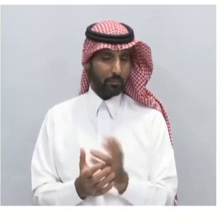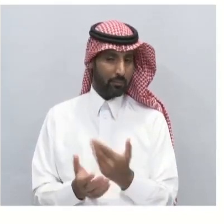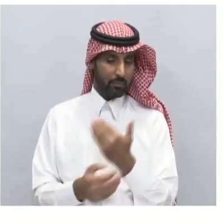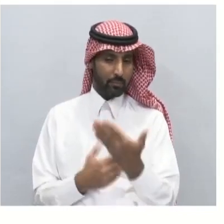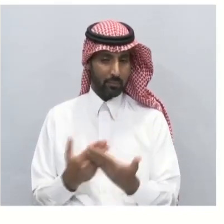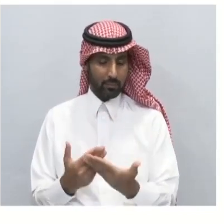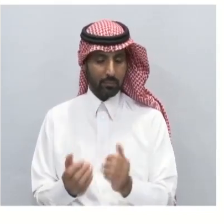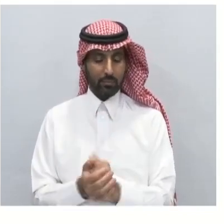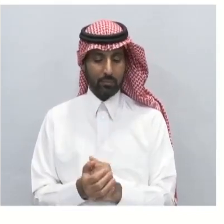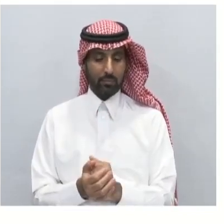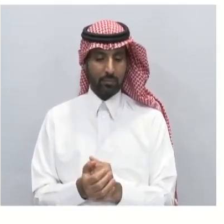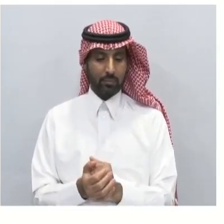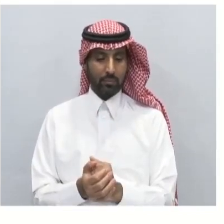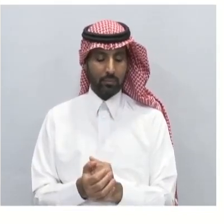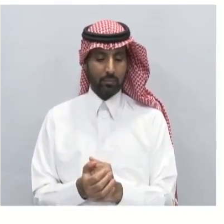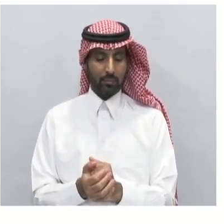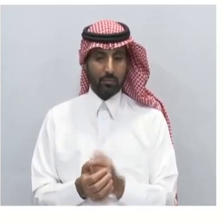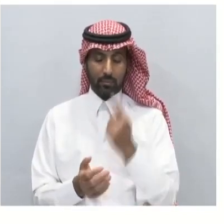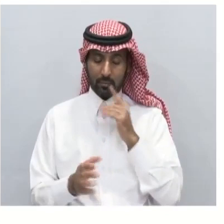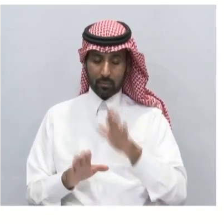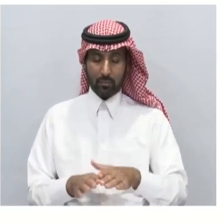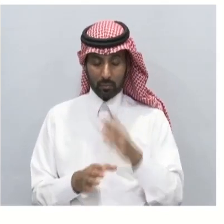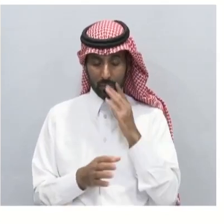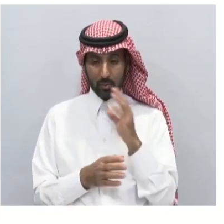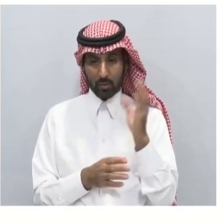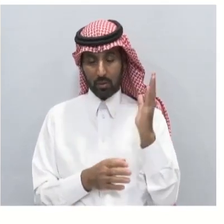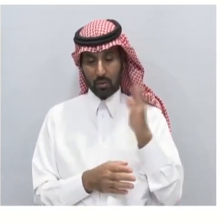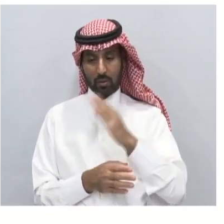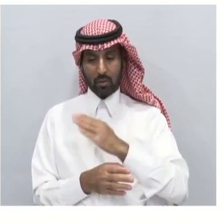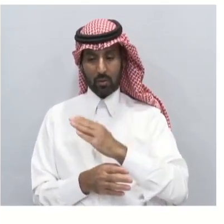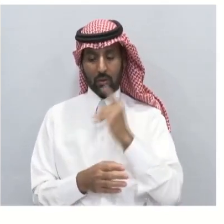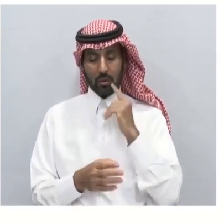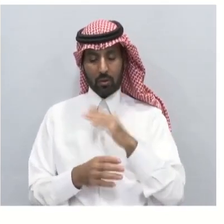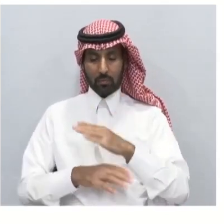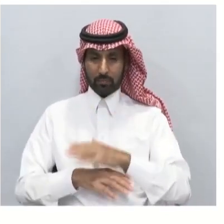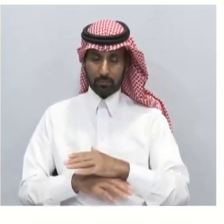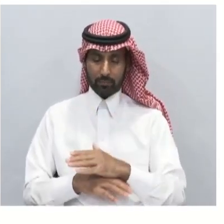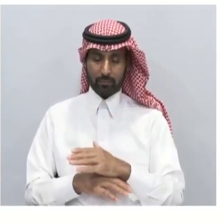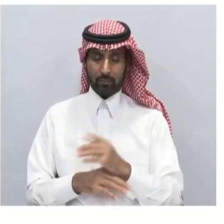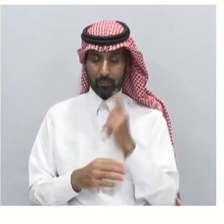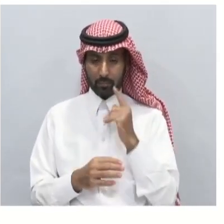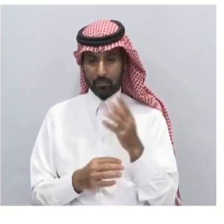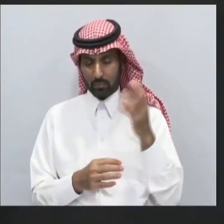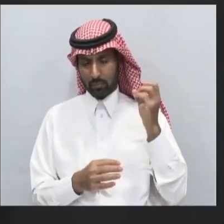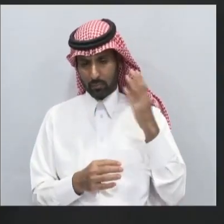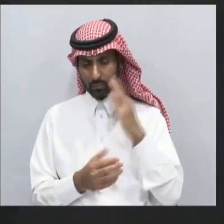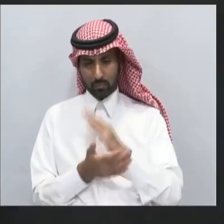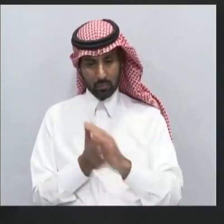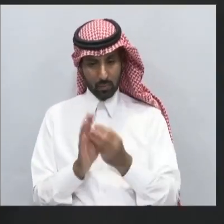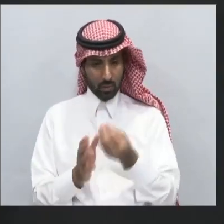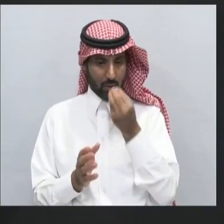another situation here, we have taking a rest in the afternoon. In the afternoon, when you finish your